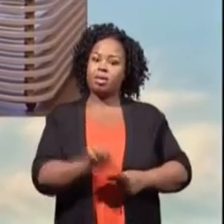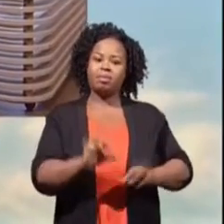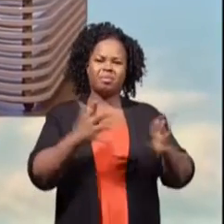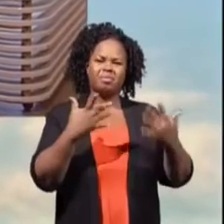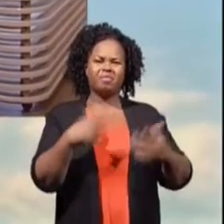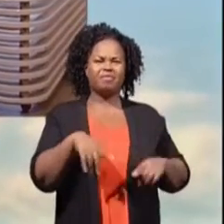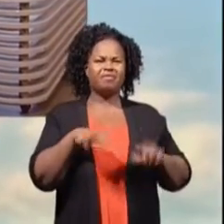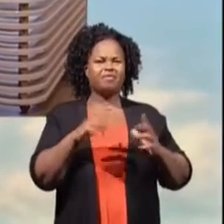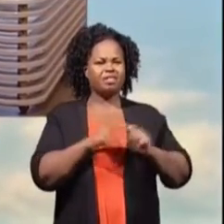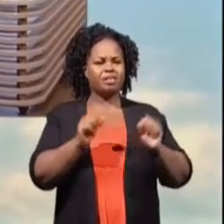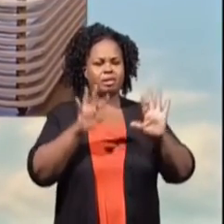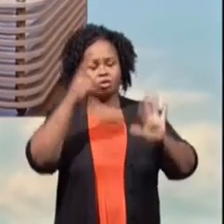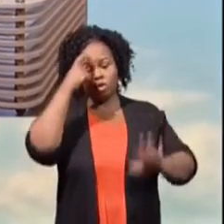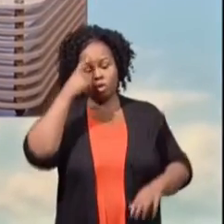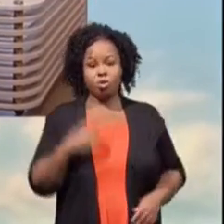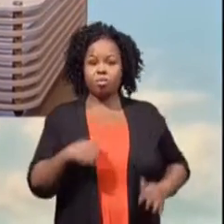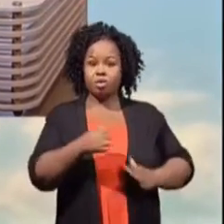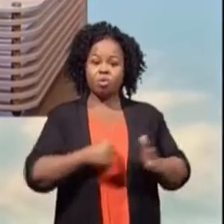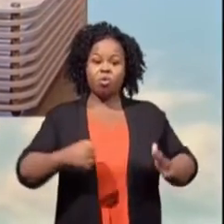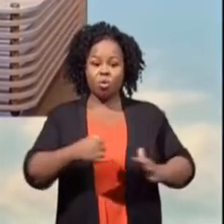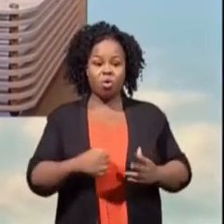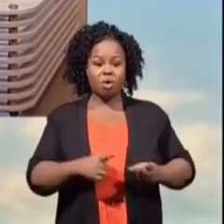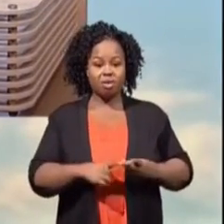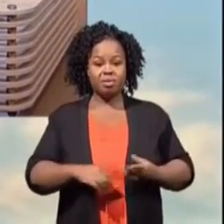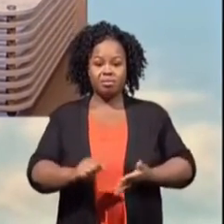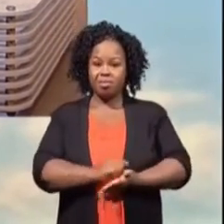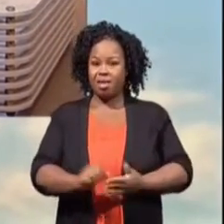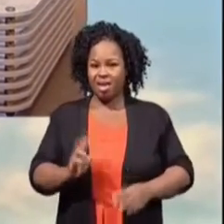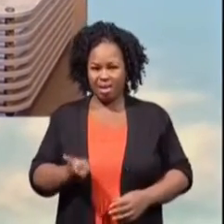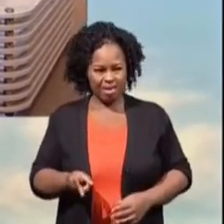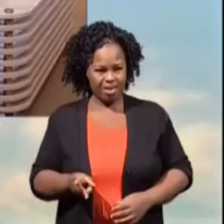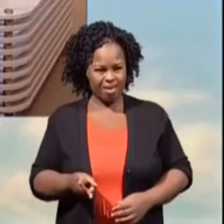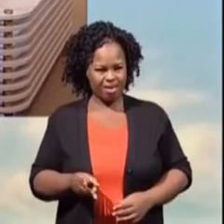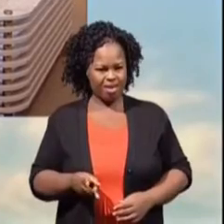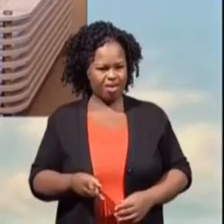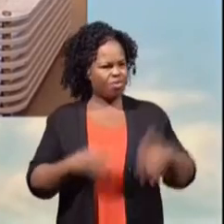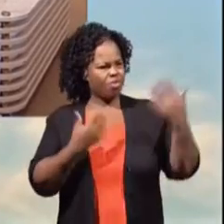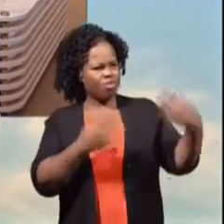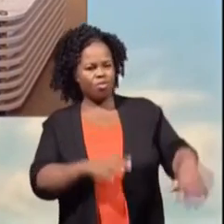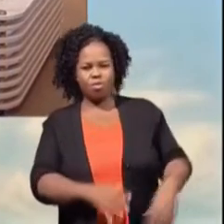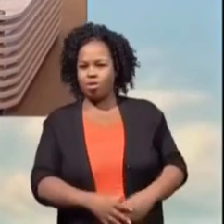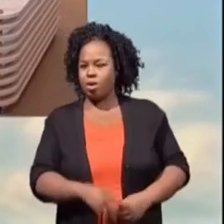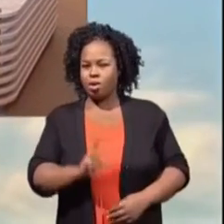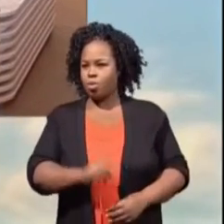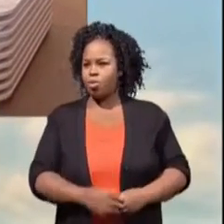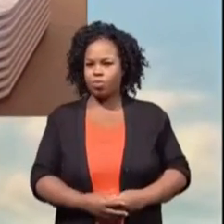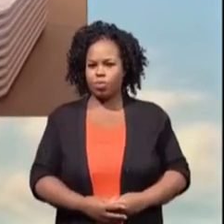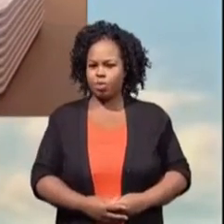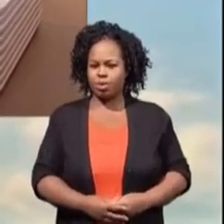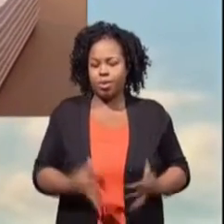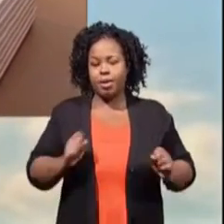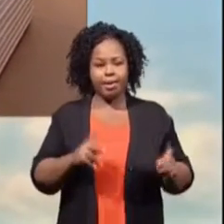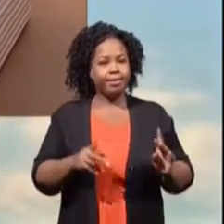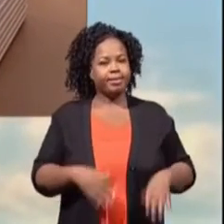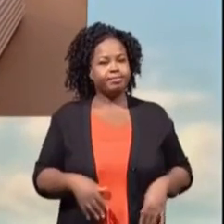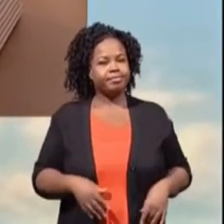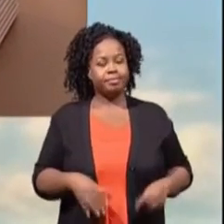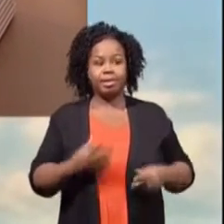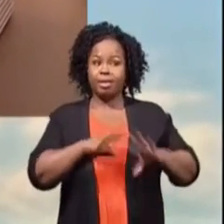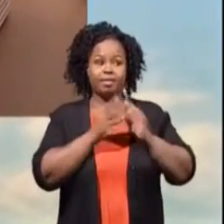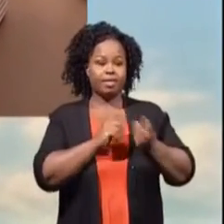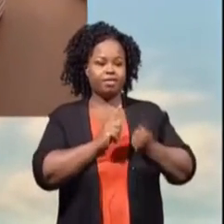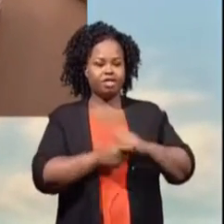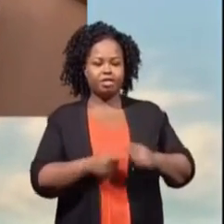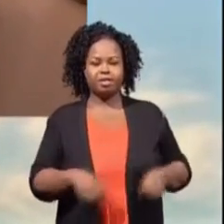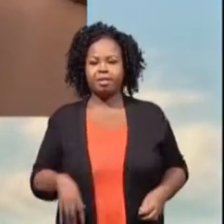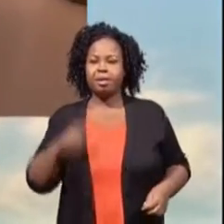Ke tshwere nako nako fitlhela kae? Tshwanetse wa pay. Tshwanetse ke maplay le gape. Yeah. Aowa. Yeah, but I'm telling you to feel. Things have changed. Pastor